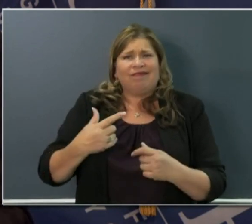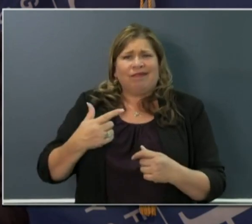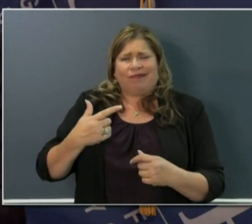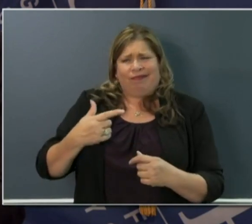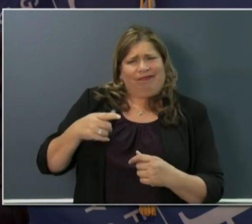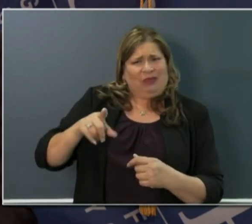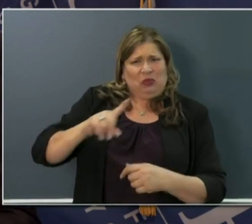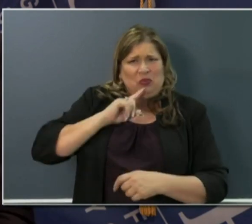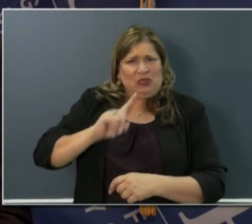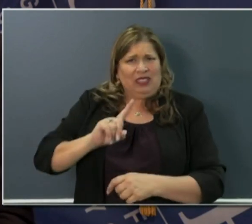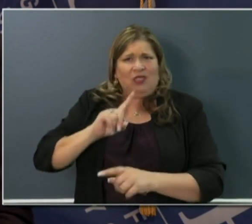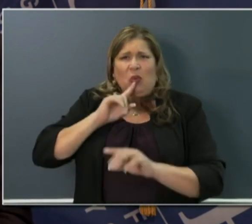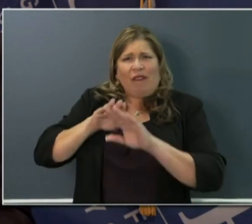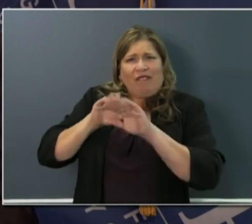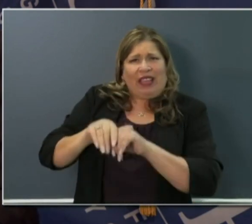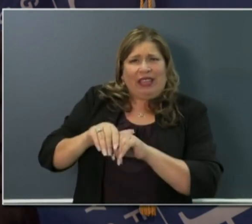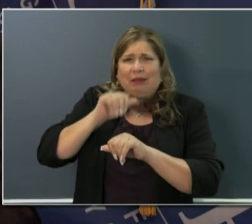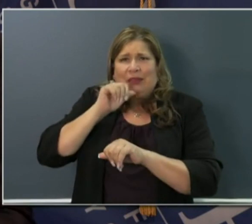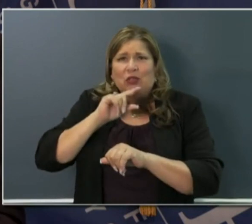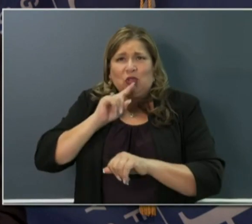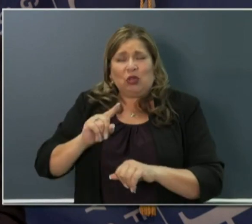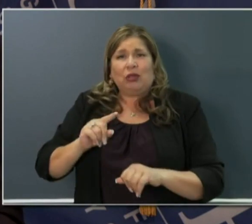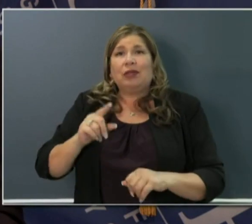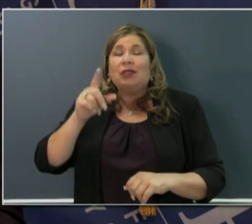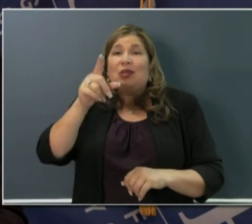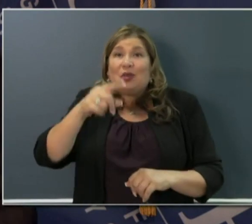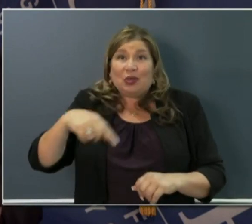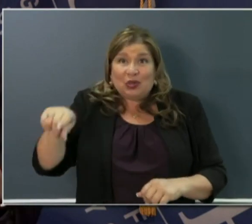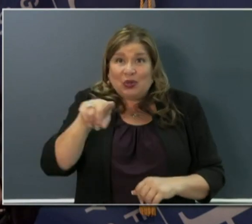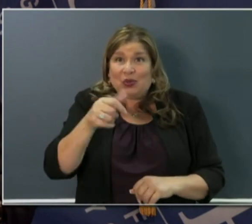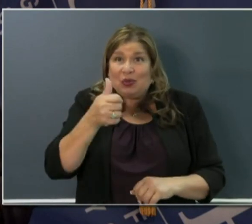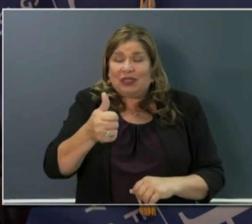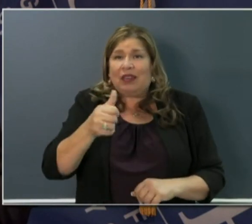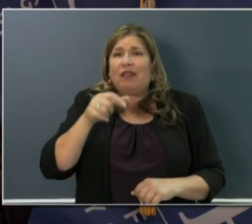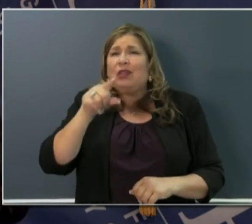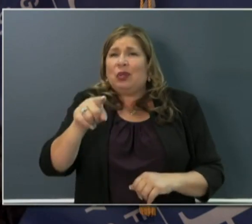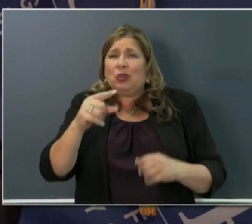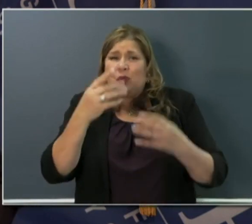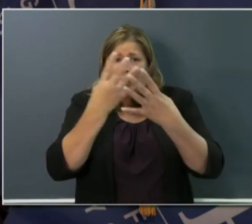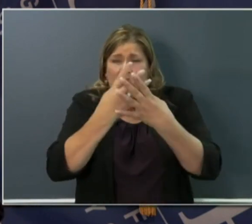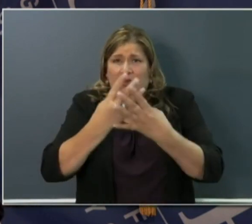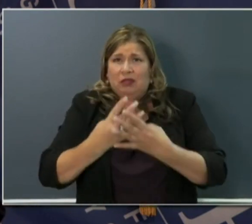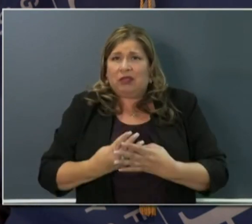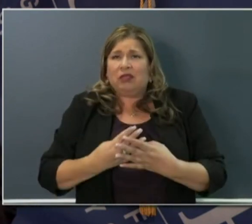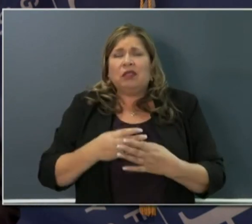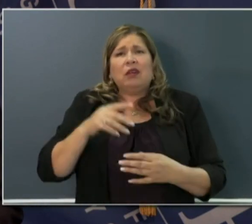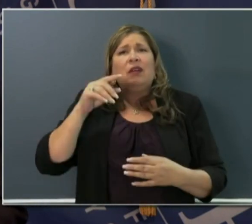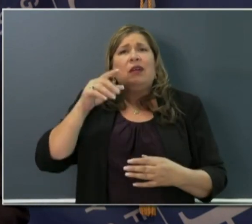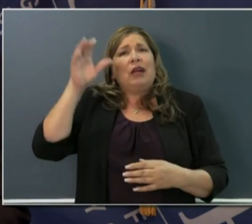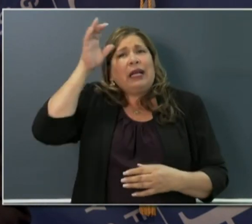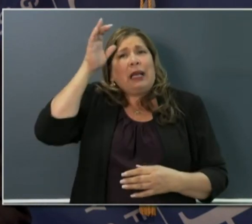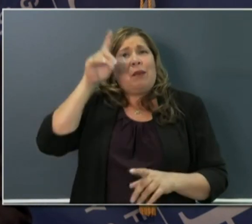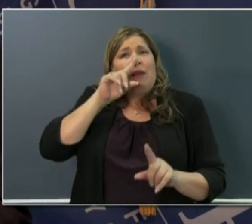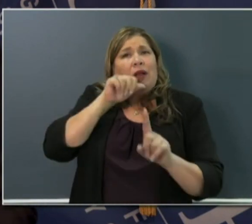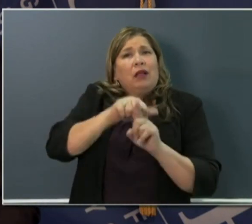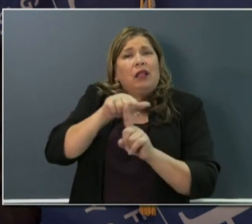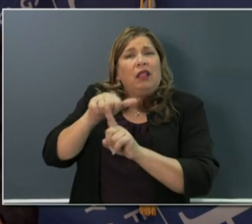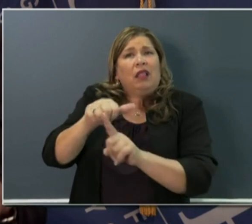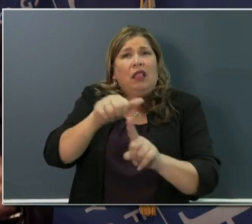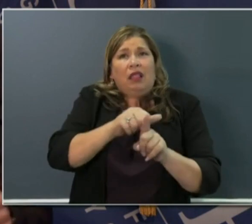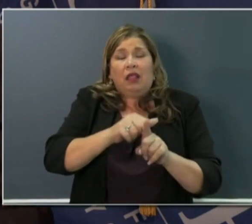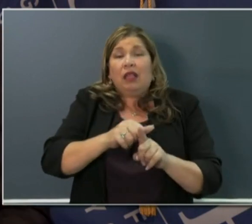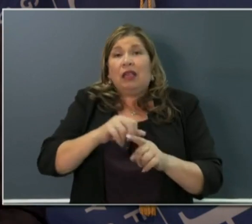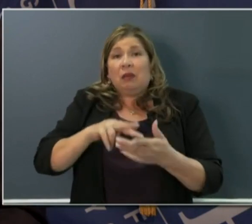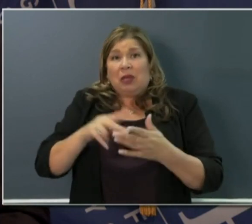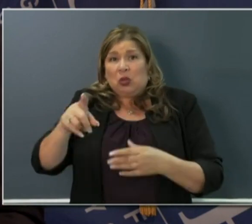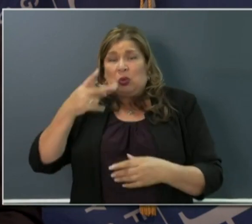that. But I also want people to look out for your own consumer protection, more phishing, more cyber activity. Don't just open